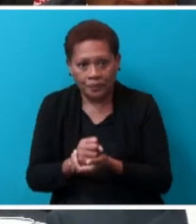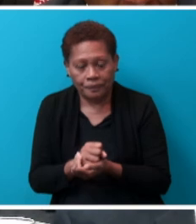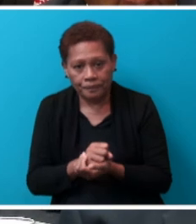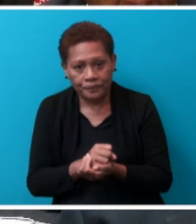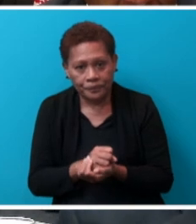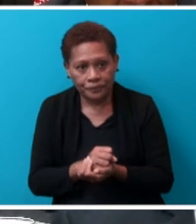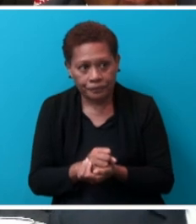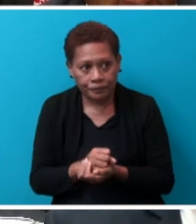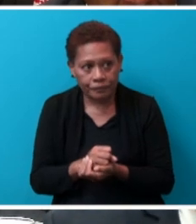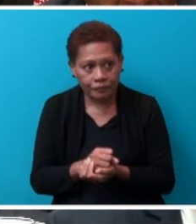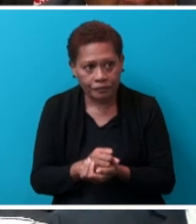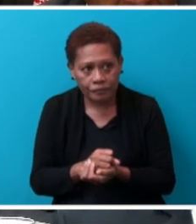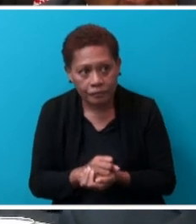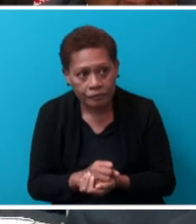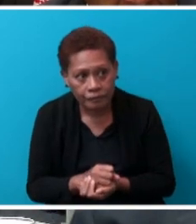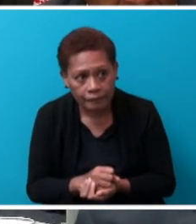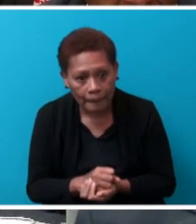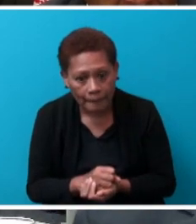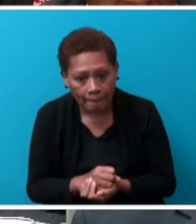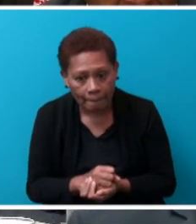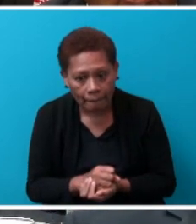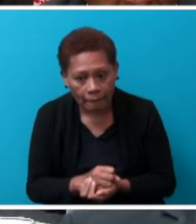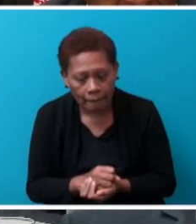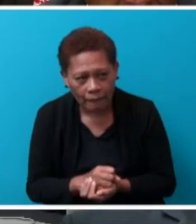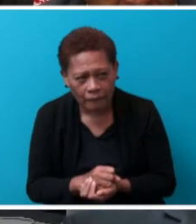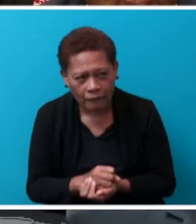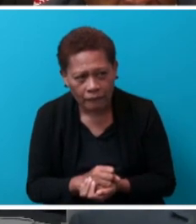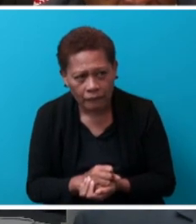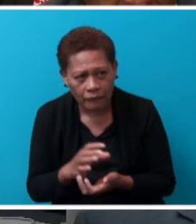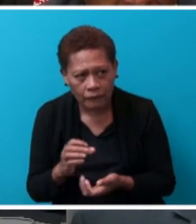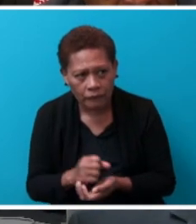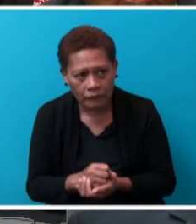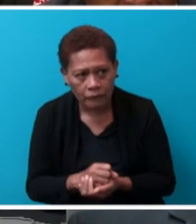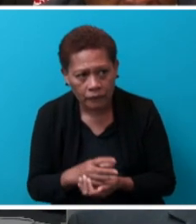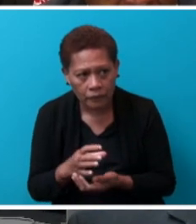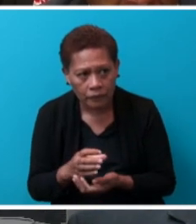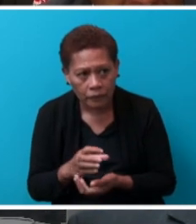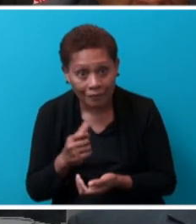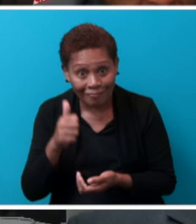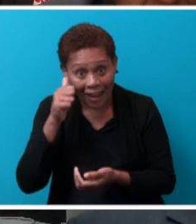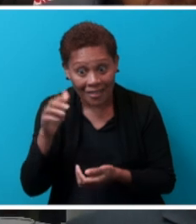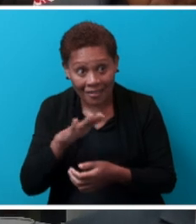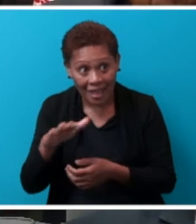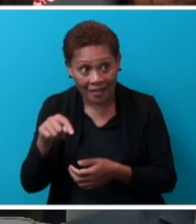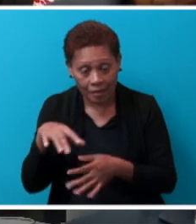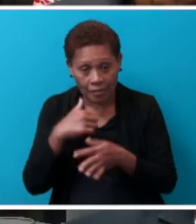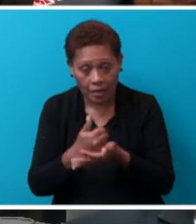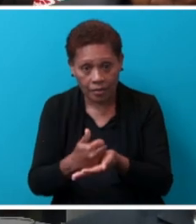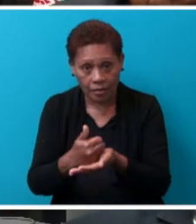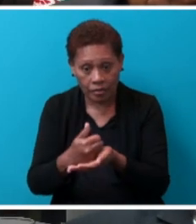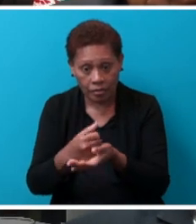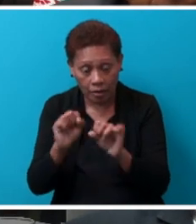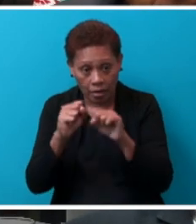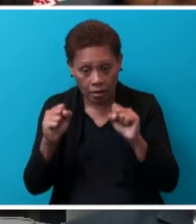Our thoughts are with them. It'll be impacting on the Sheraton operation for today, but knowing them with their support system,